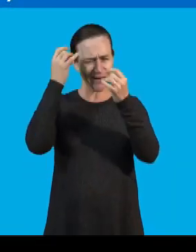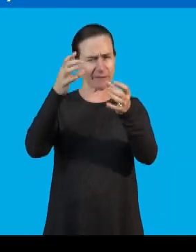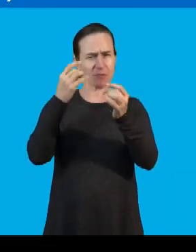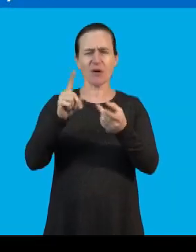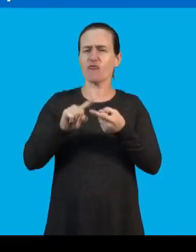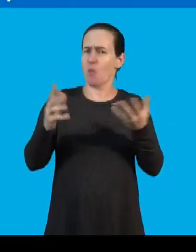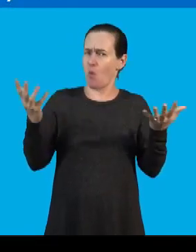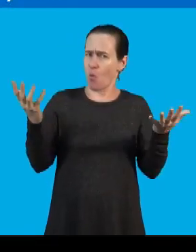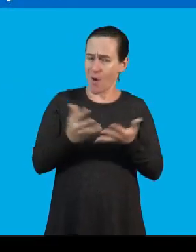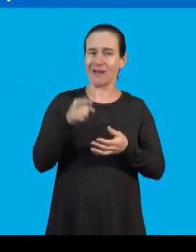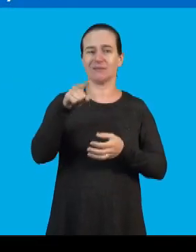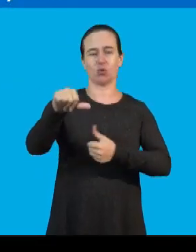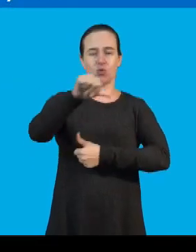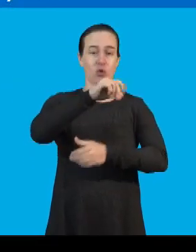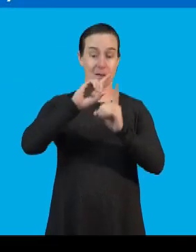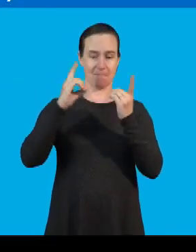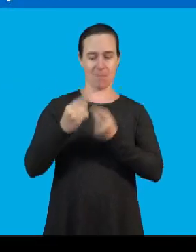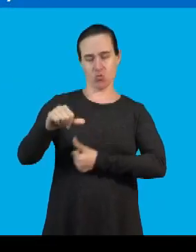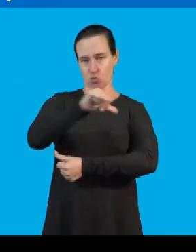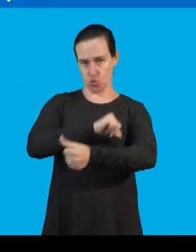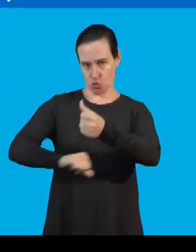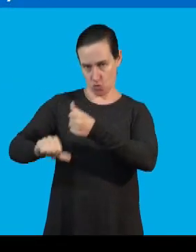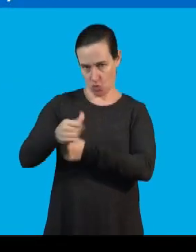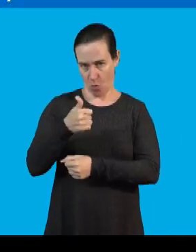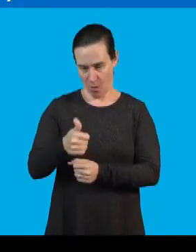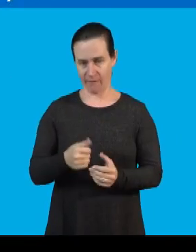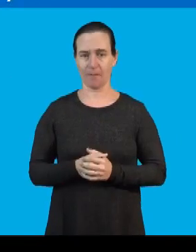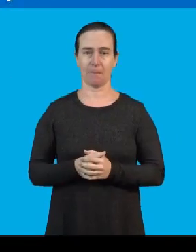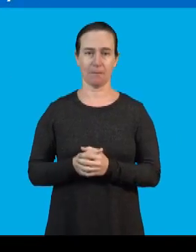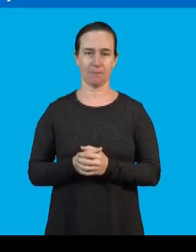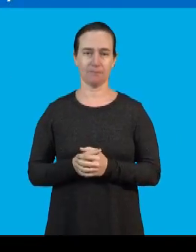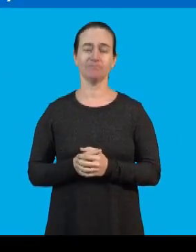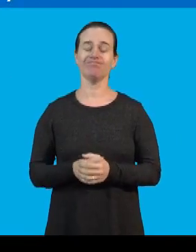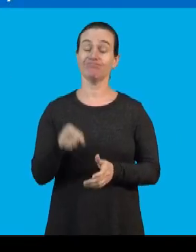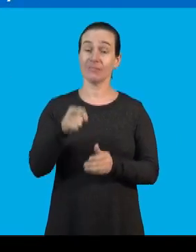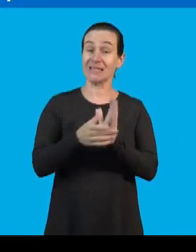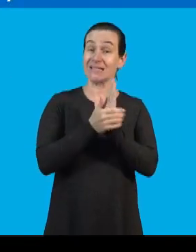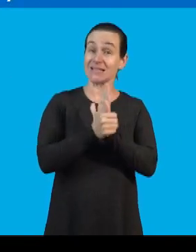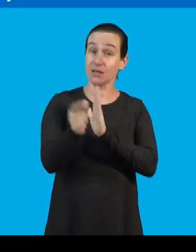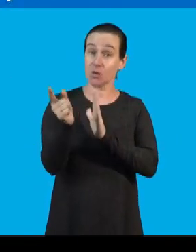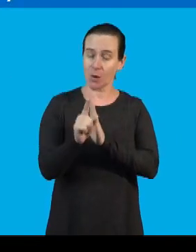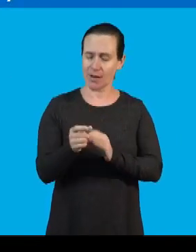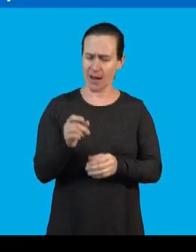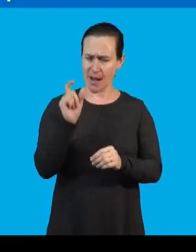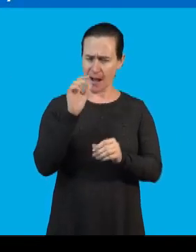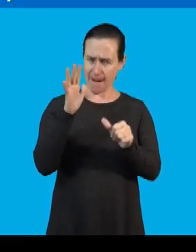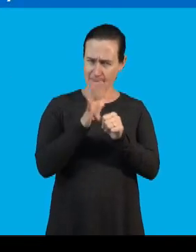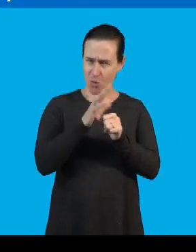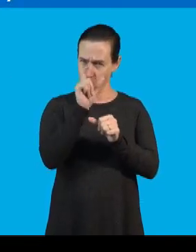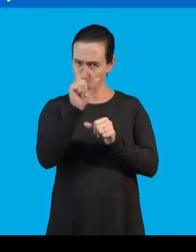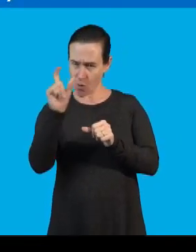clearly shows you then that this information is linked to the Department of Social Welfare.